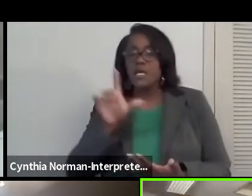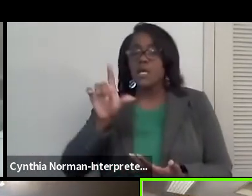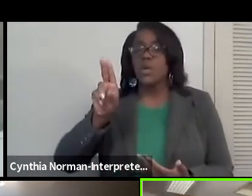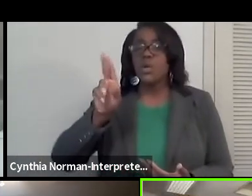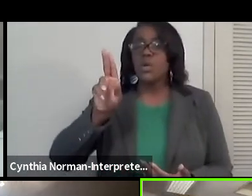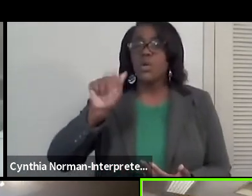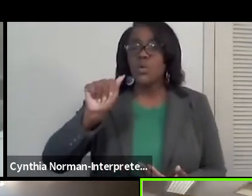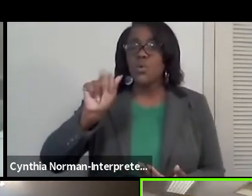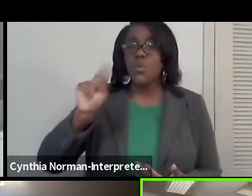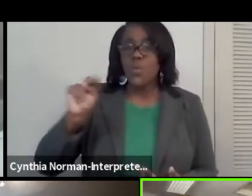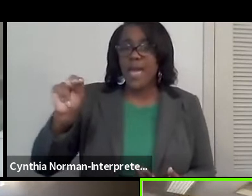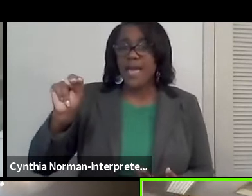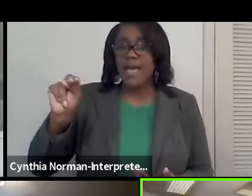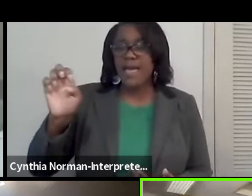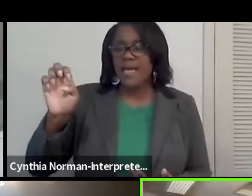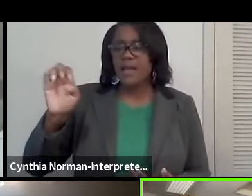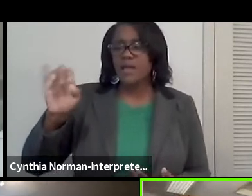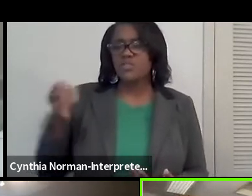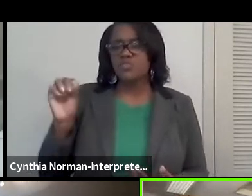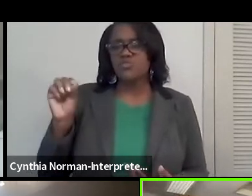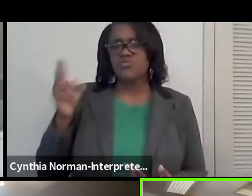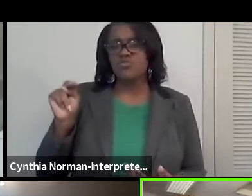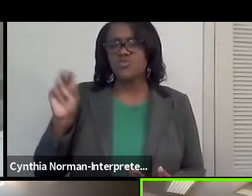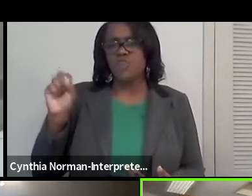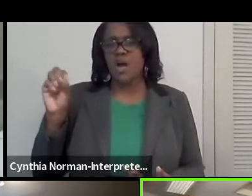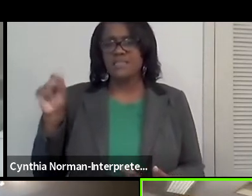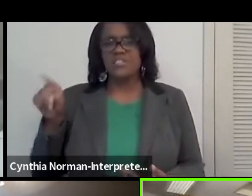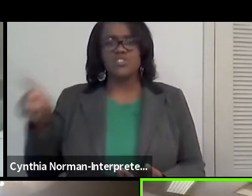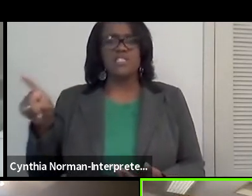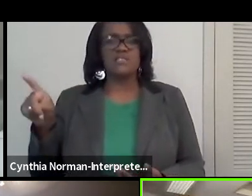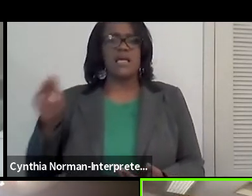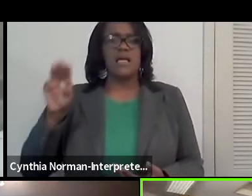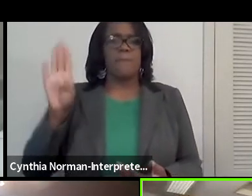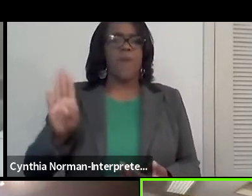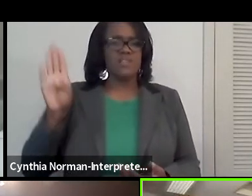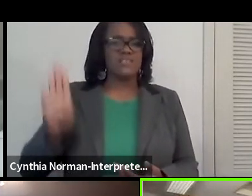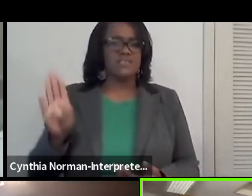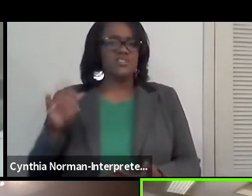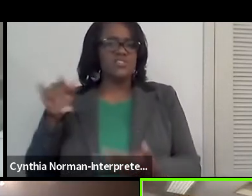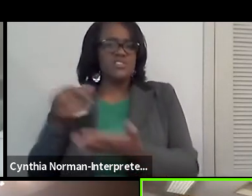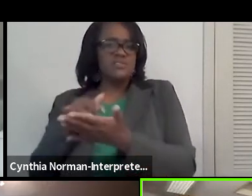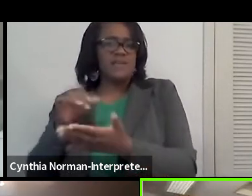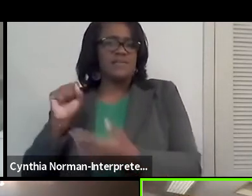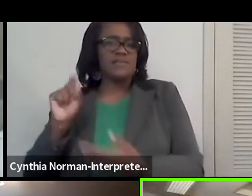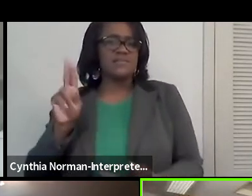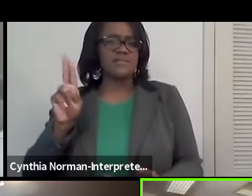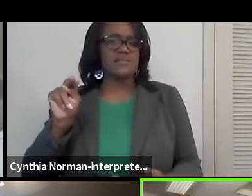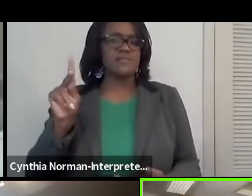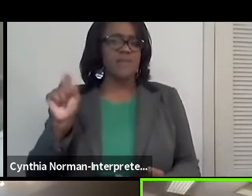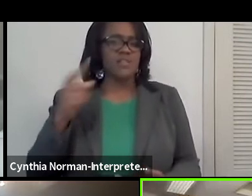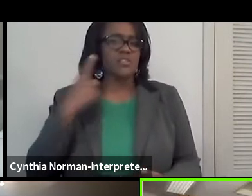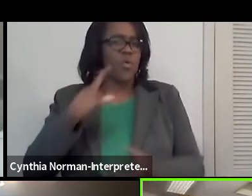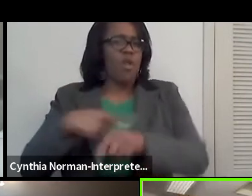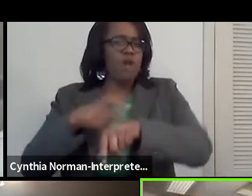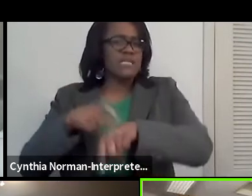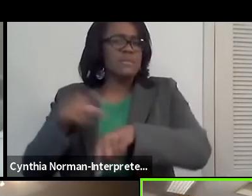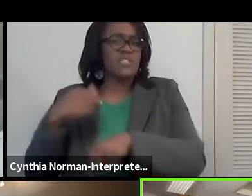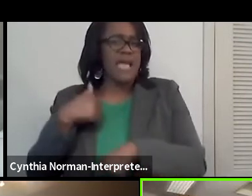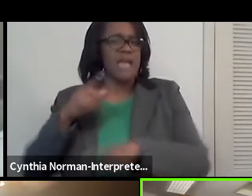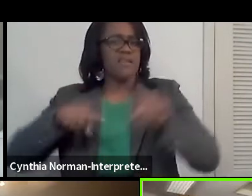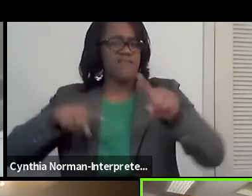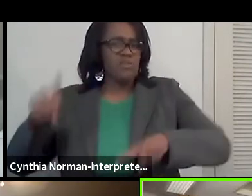is a biologist in Massachusetts and worked on Martha's Vineyard with skunks for a long time. And she had a lot of variation in her populations.